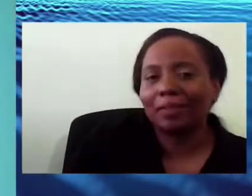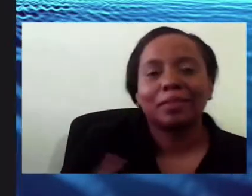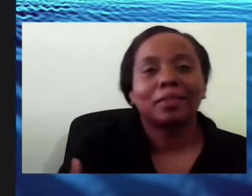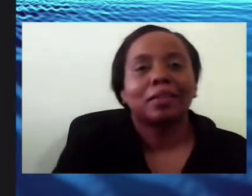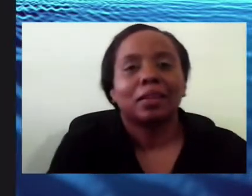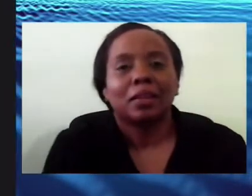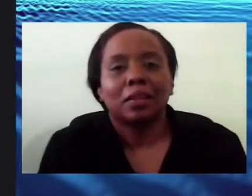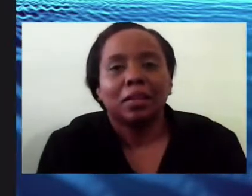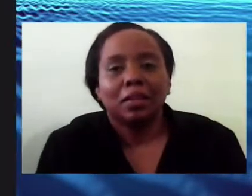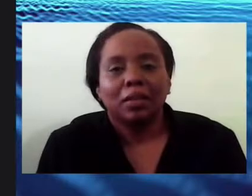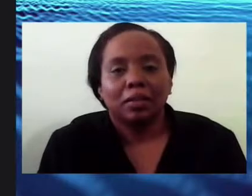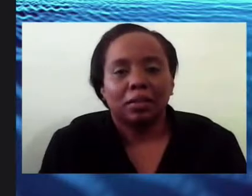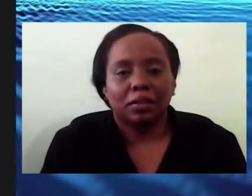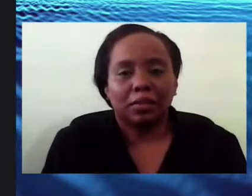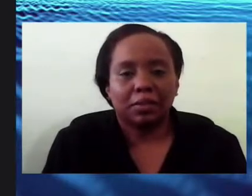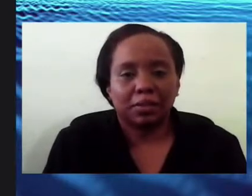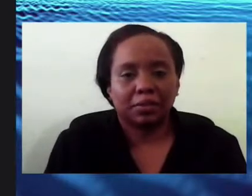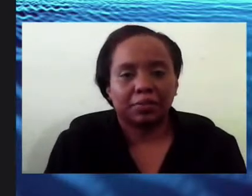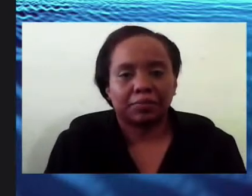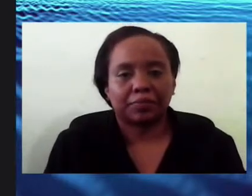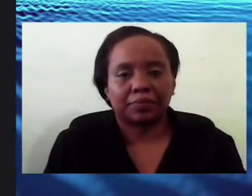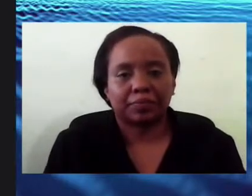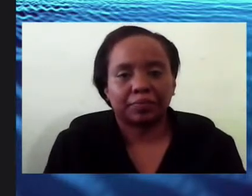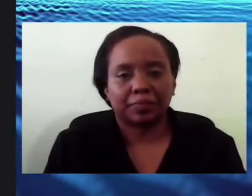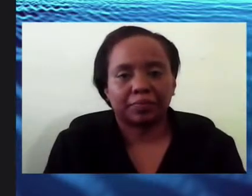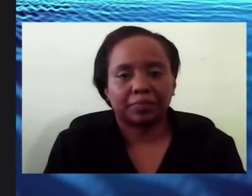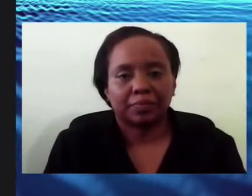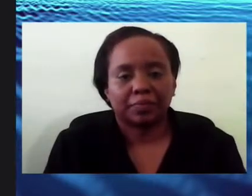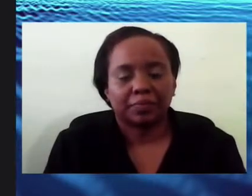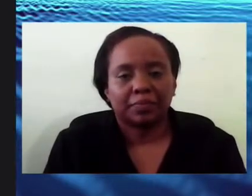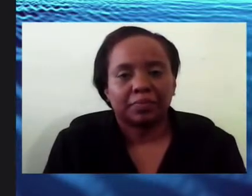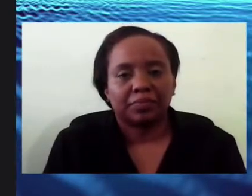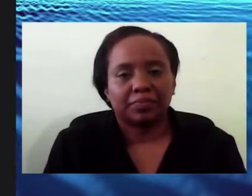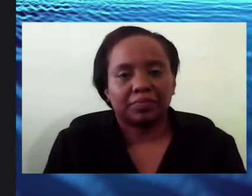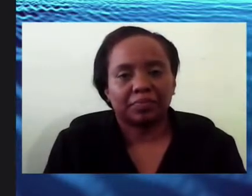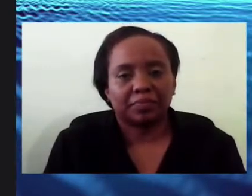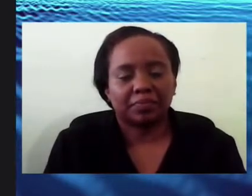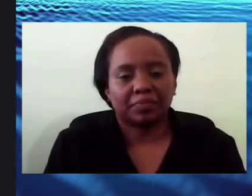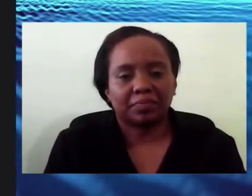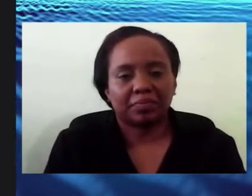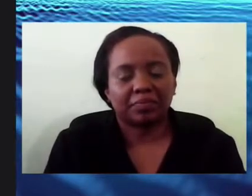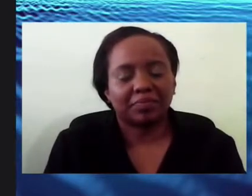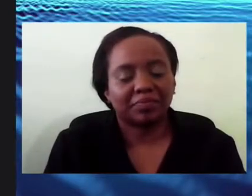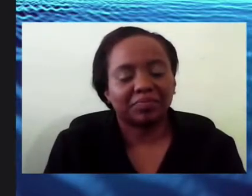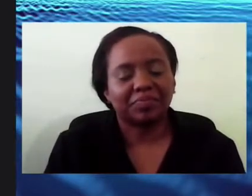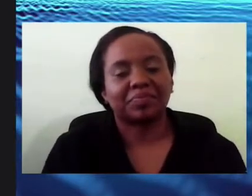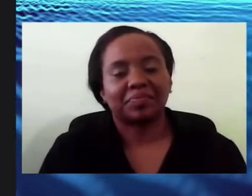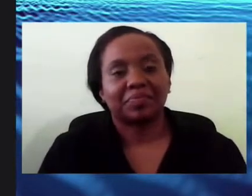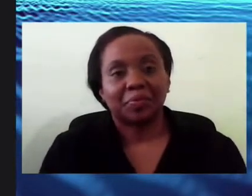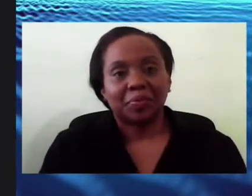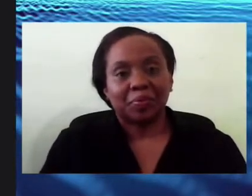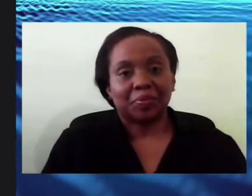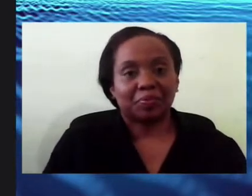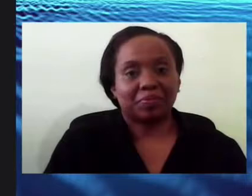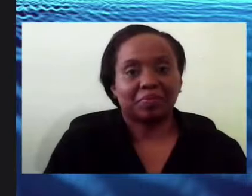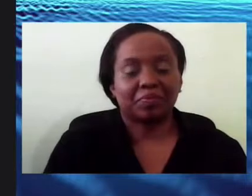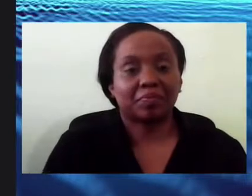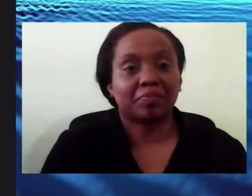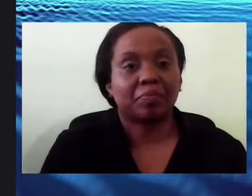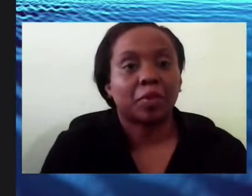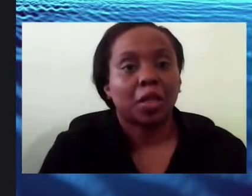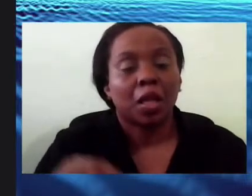Cummins, in light of all that is going on, the Grantley Adams was looking toward, move toward a public-private sector